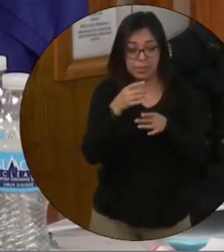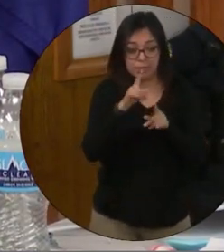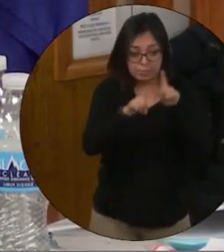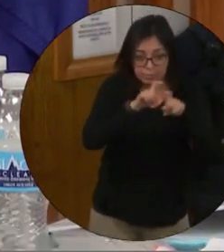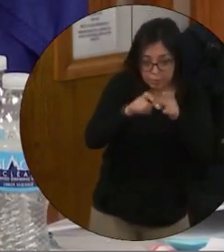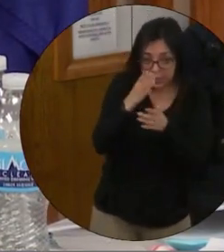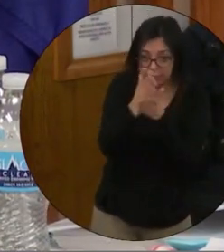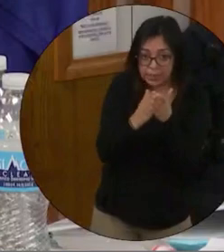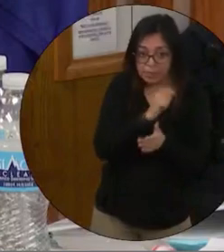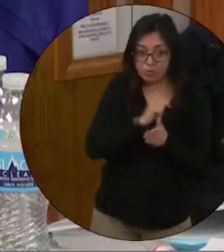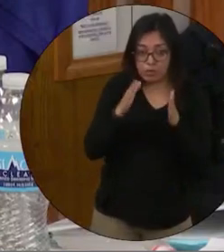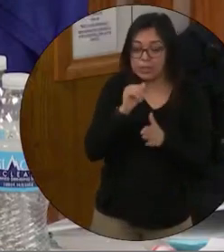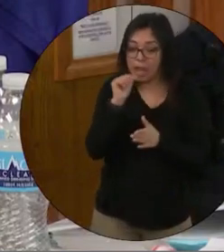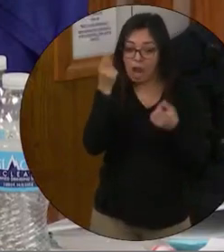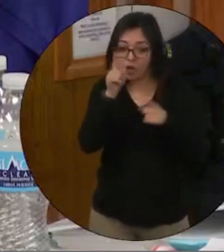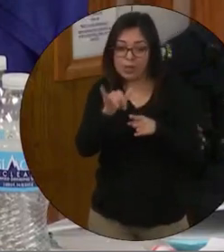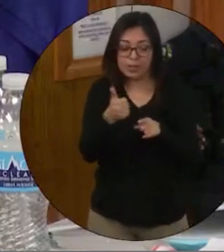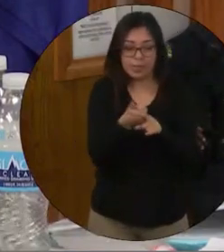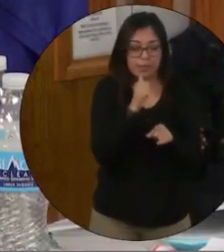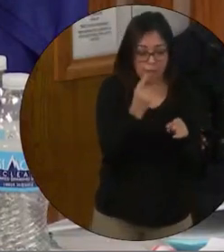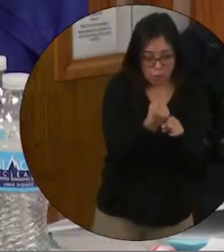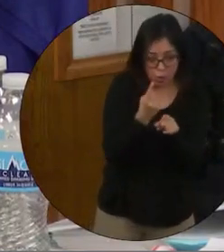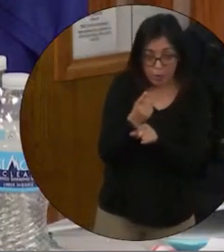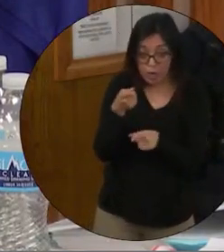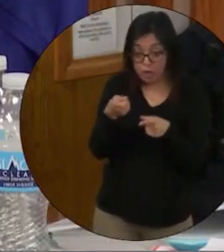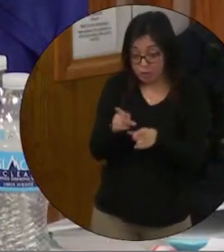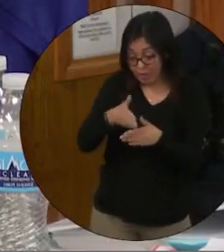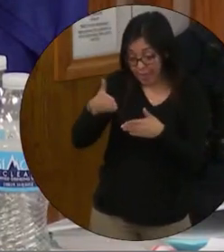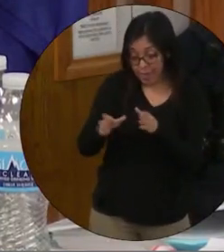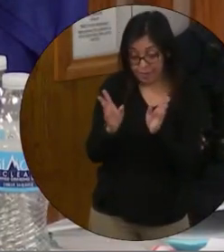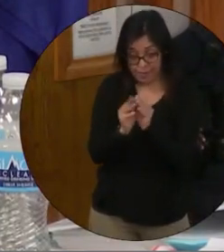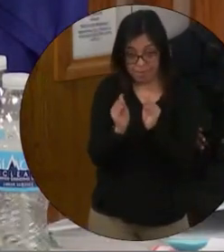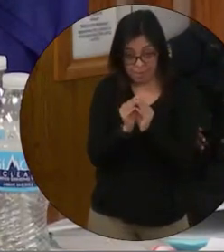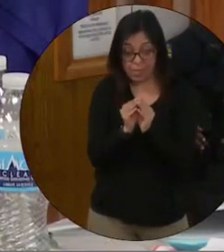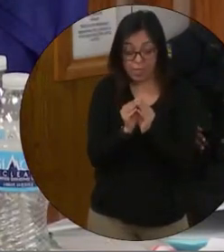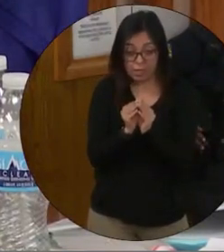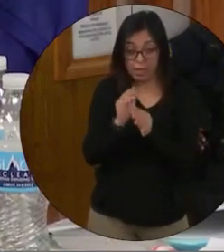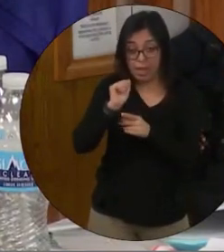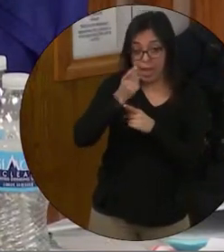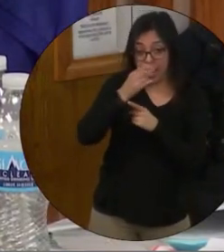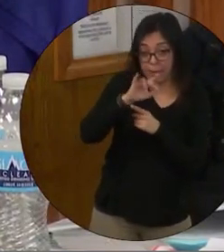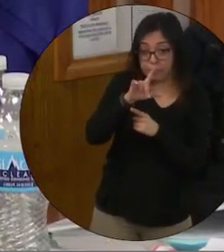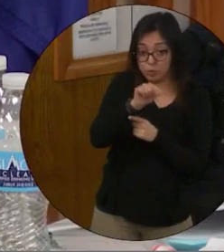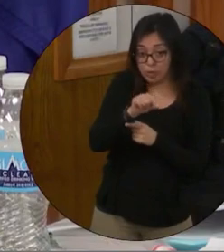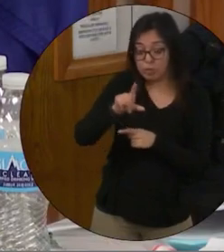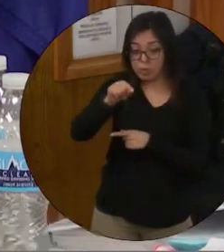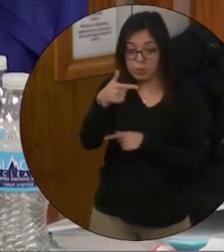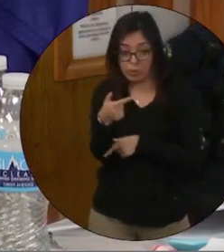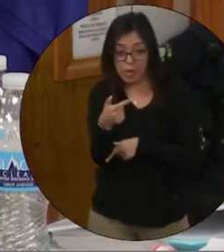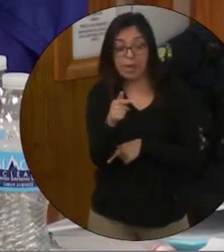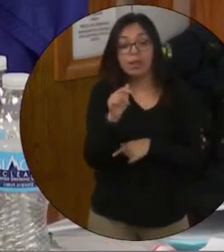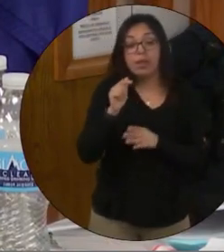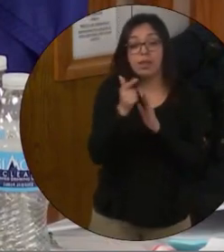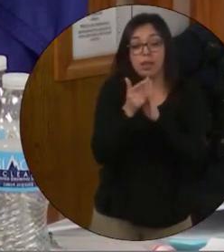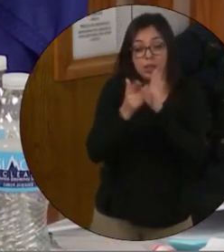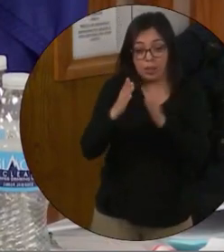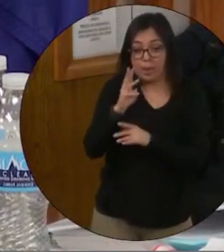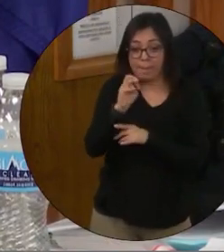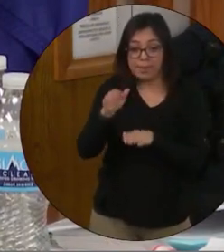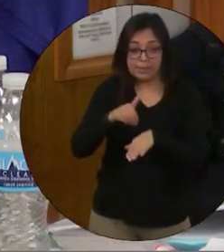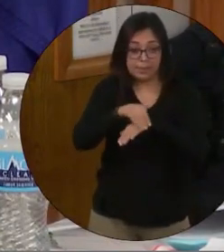the process and did not agree that it was appropriate. At the conclusion of the meeting, April 20th, 2021, Attorney Miller sent out an offer